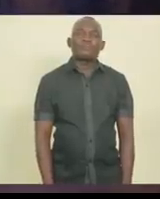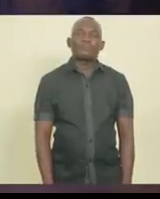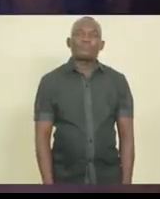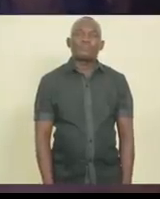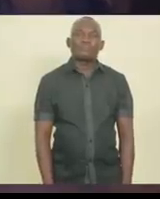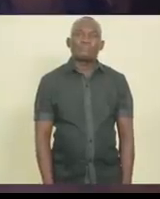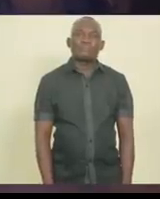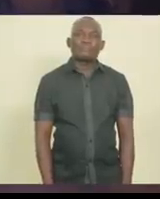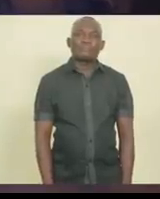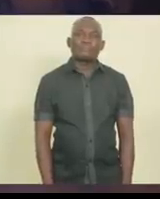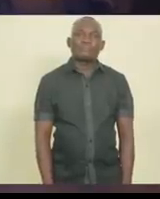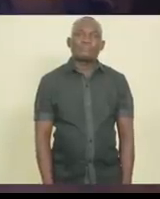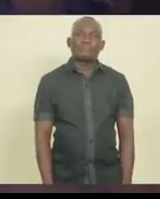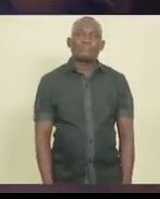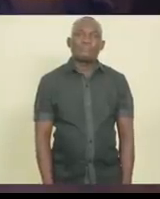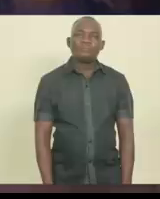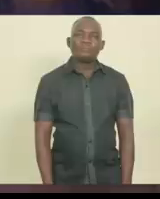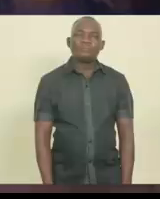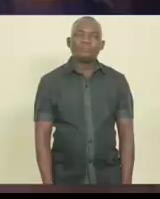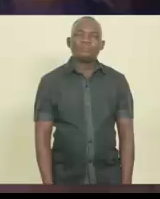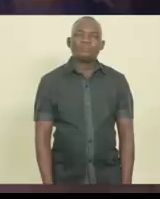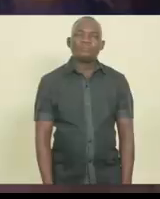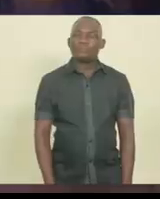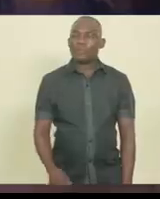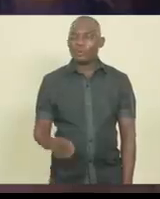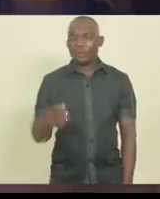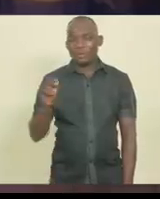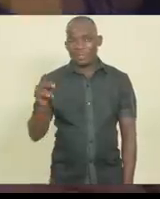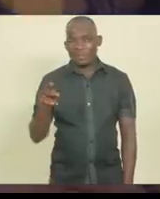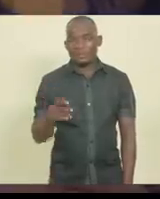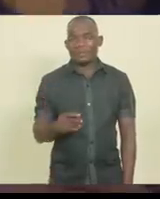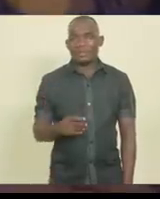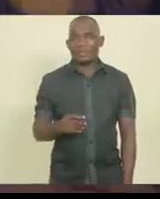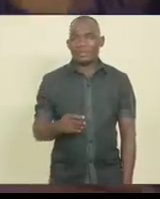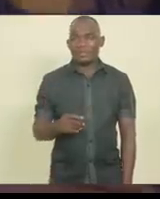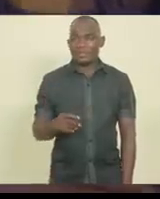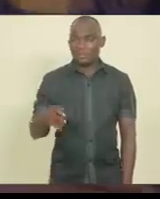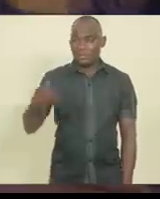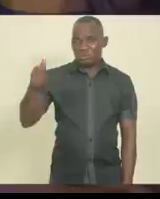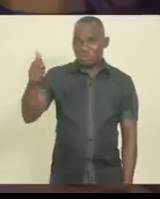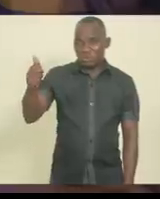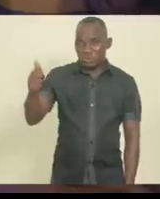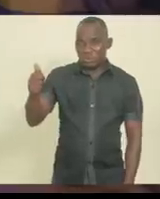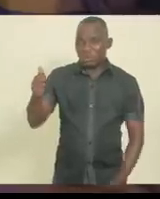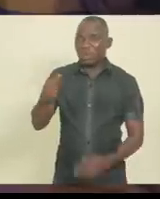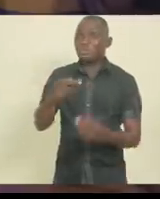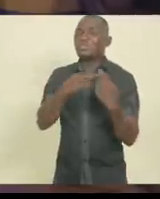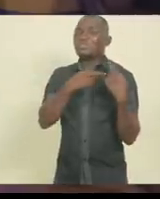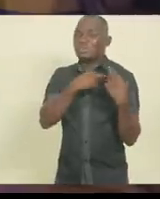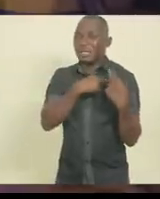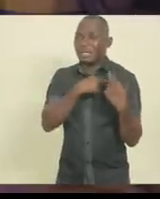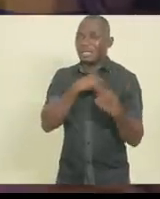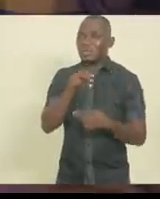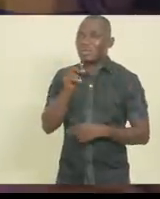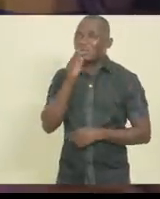it is your responsibility as a parent to know where your son is. Do